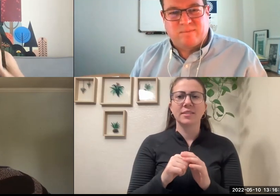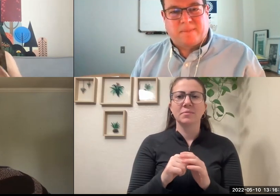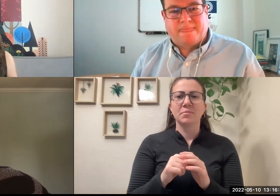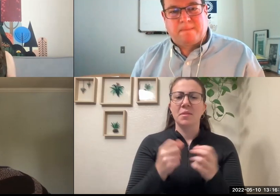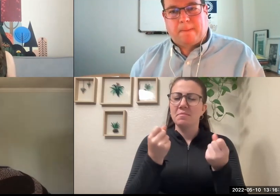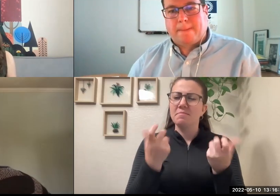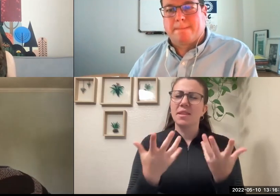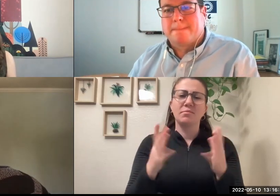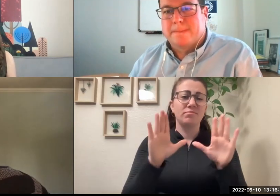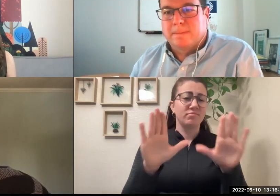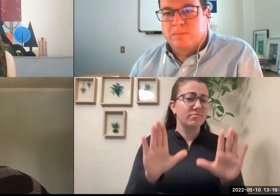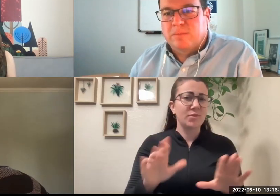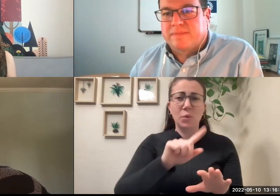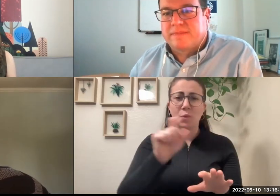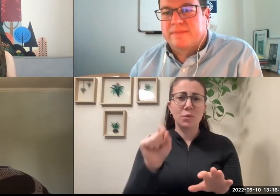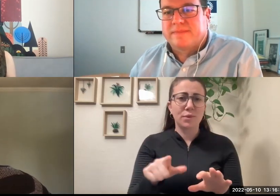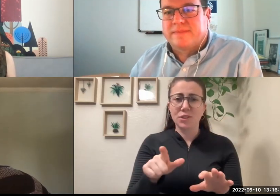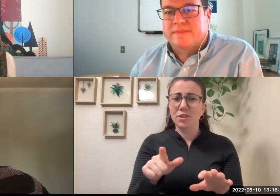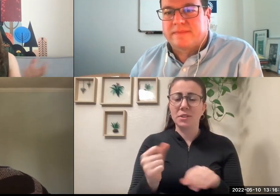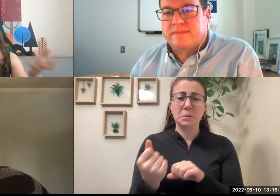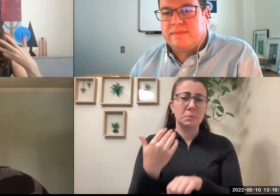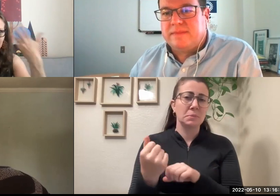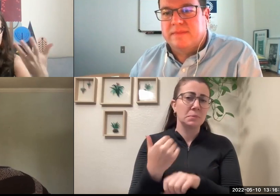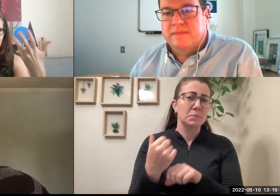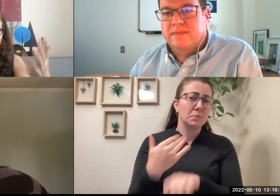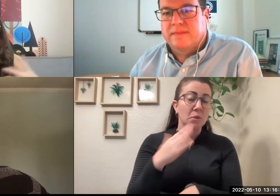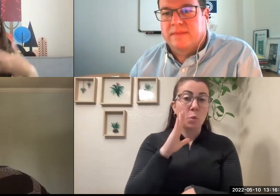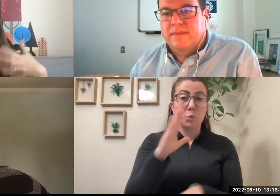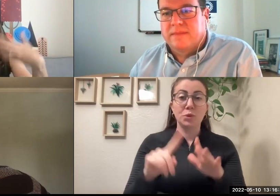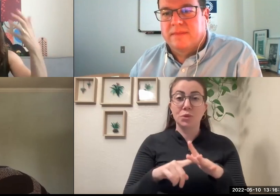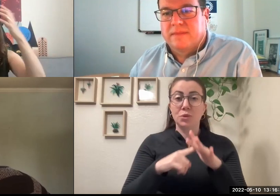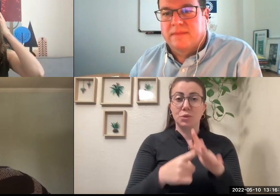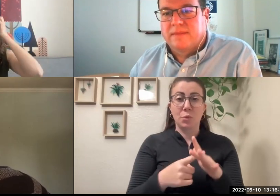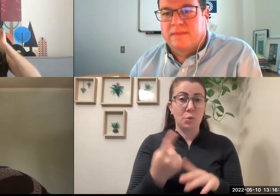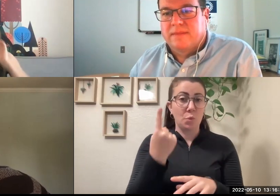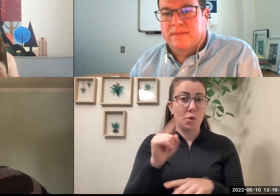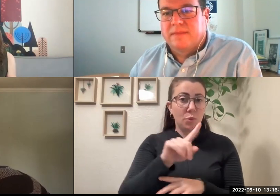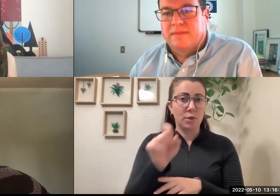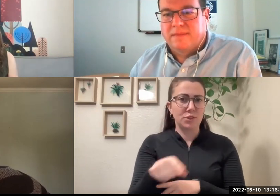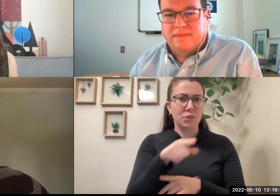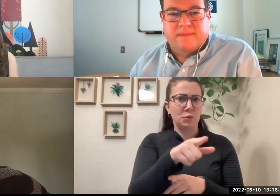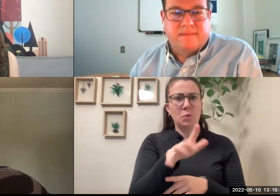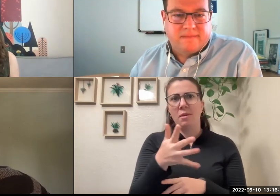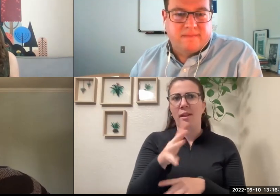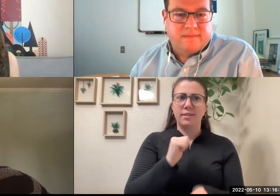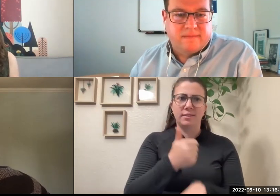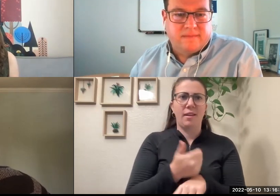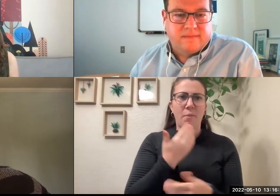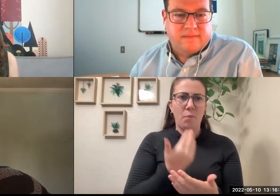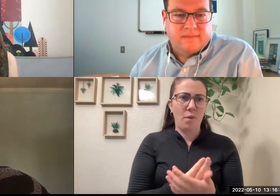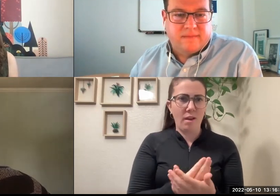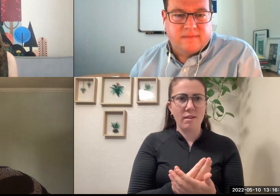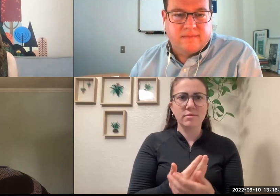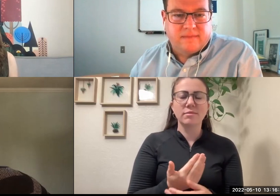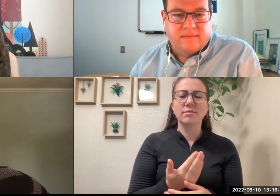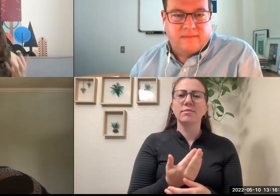come in. And you actually, I'm going to start with a question that you actually sort of just set yourself up for a little bit. So more of